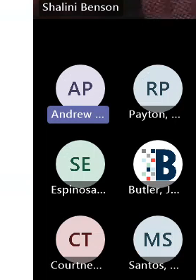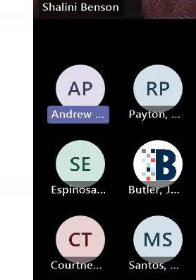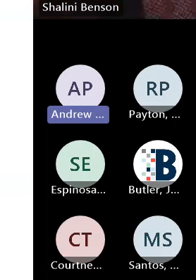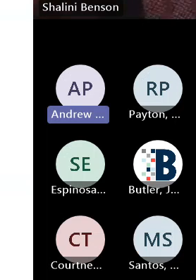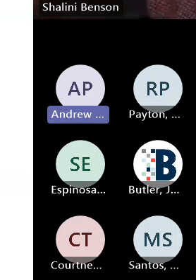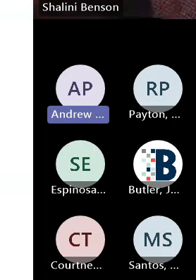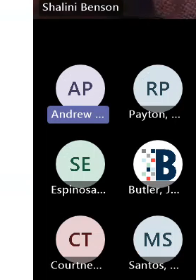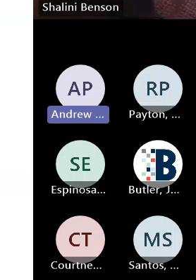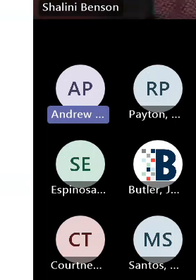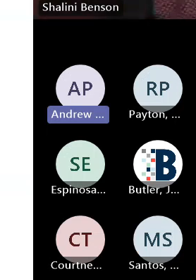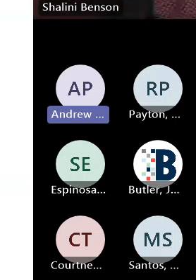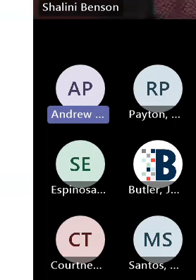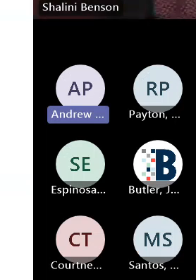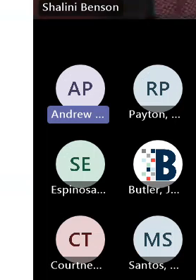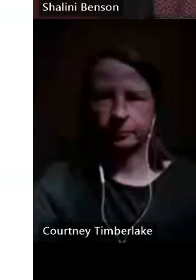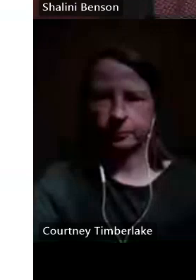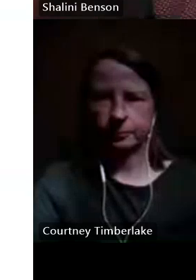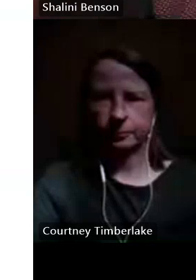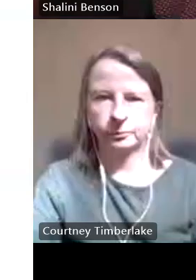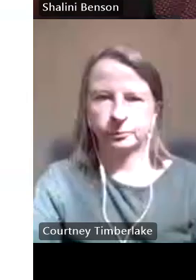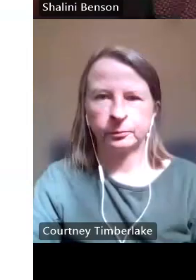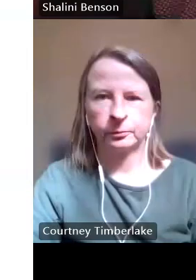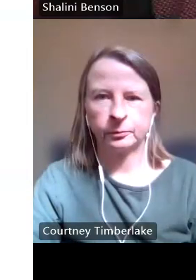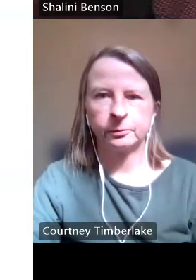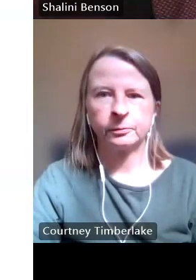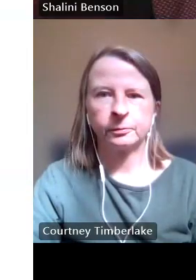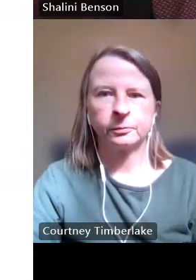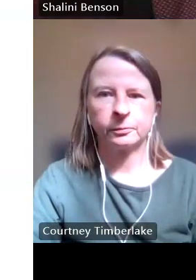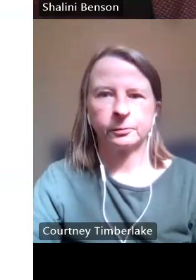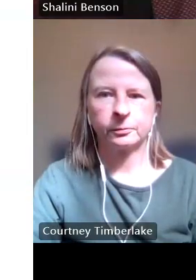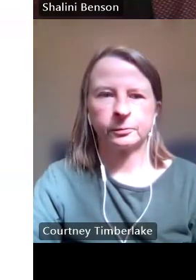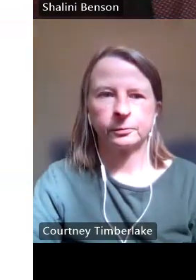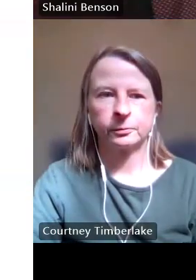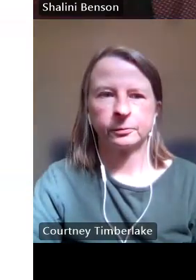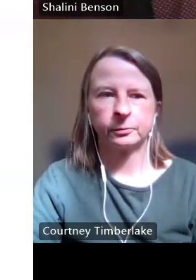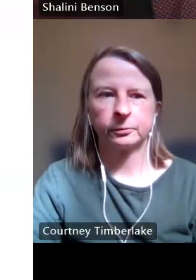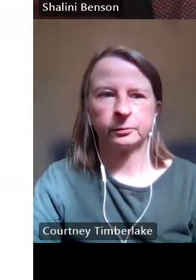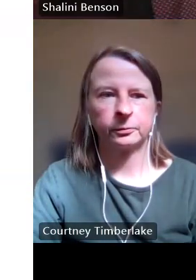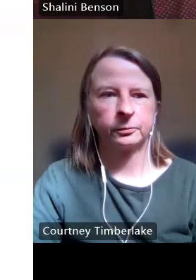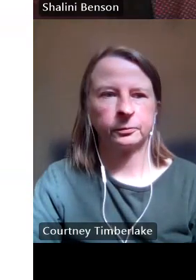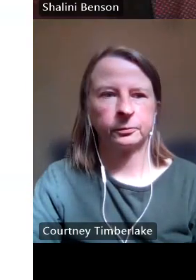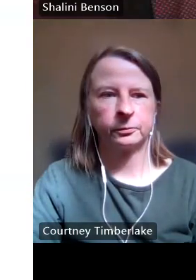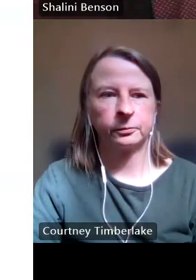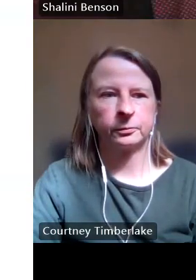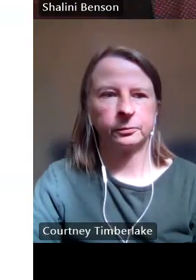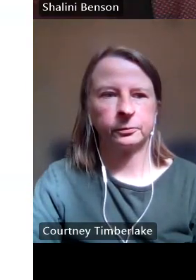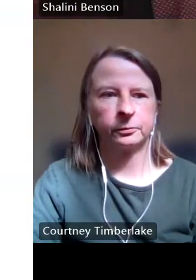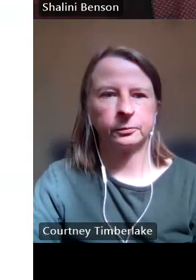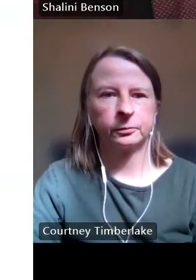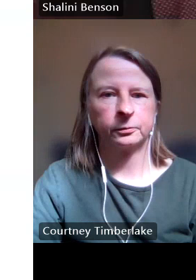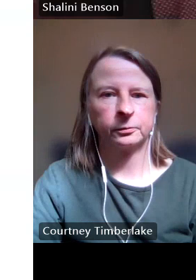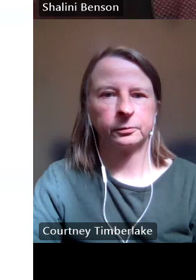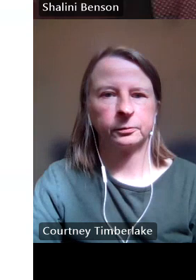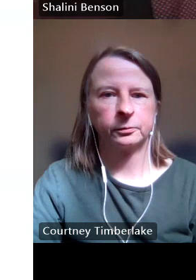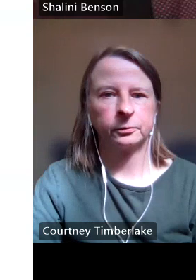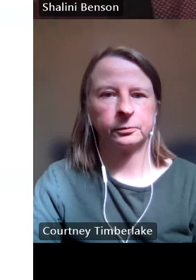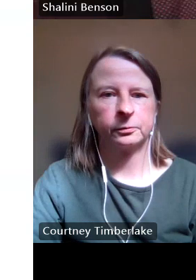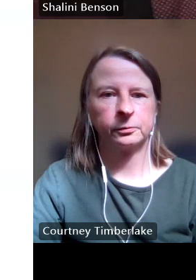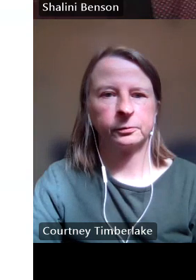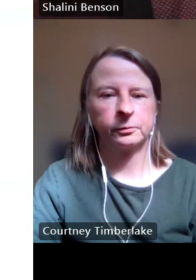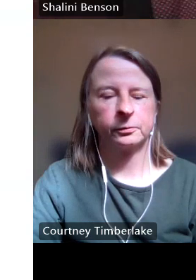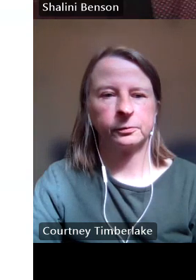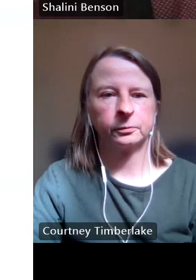project management. There's a whole world of knowledge out there that we in the budget line of business are, in this and other classes are helping to give